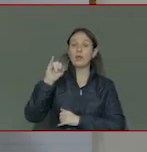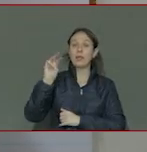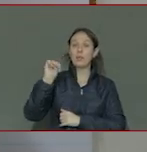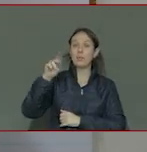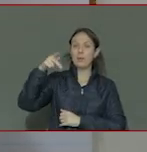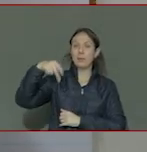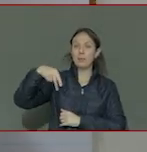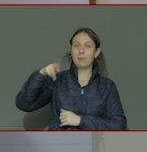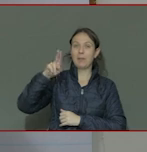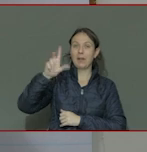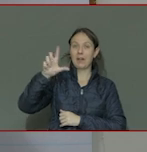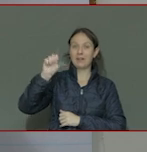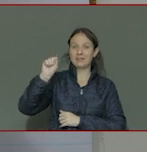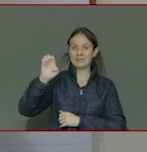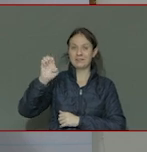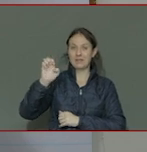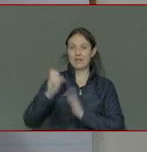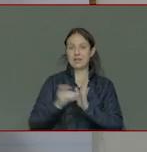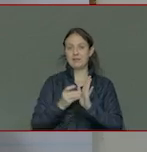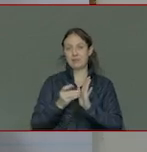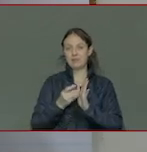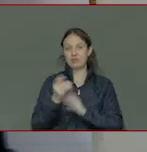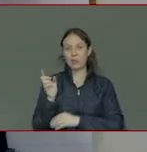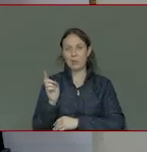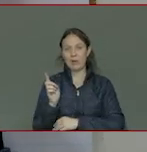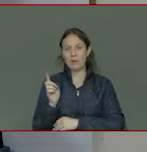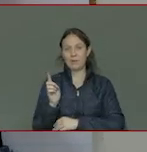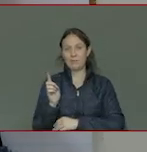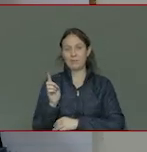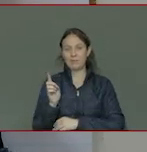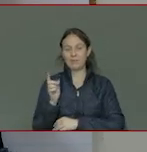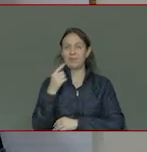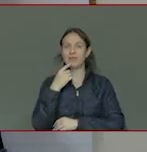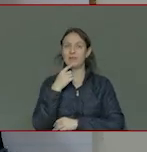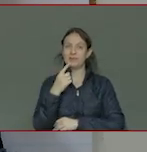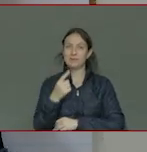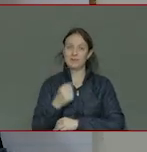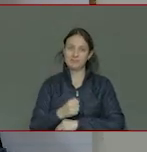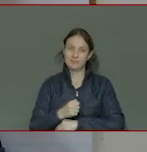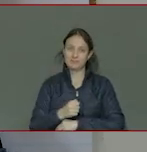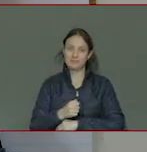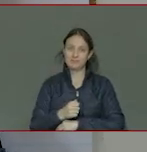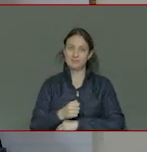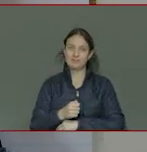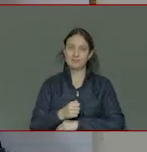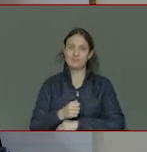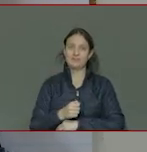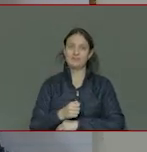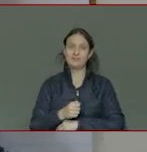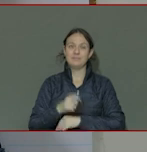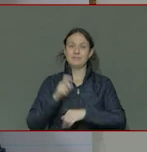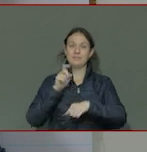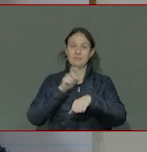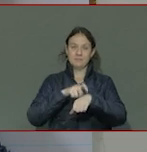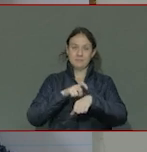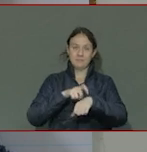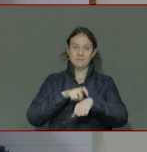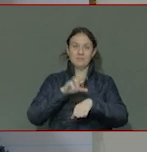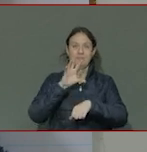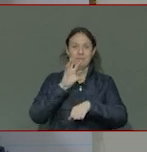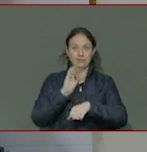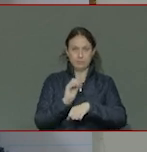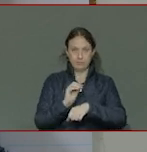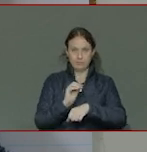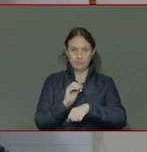of impulse is where they say you have the time it takes, it is